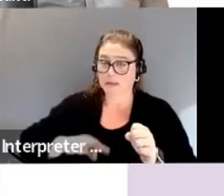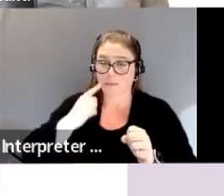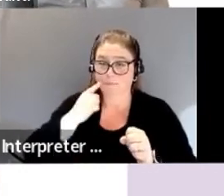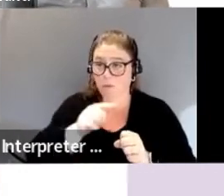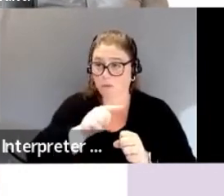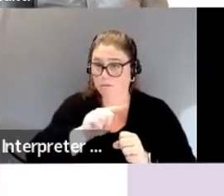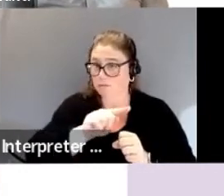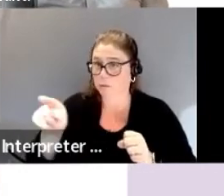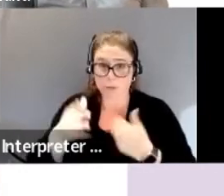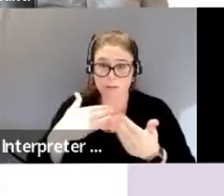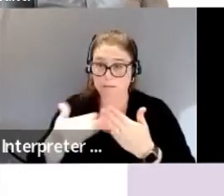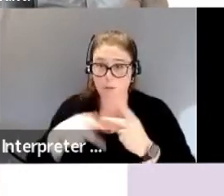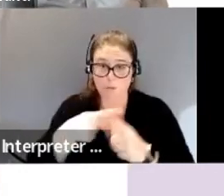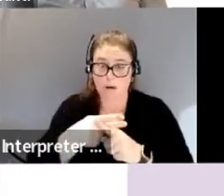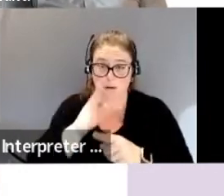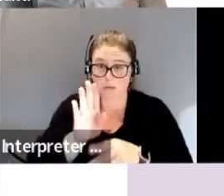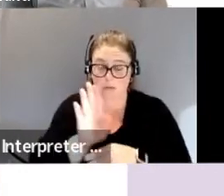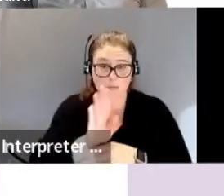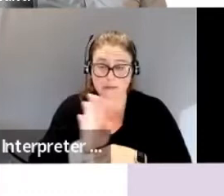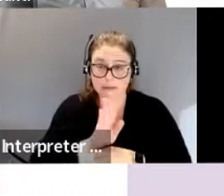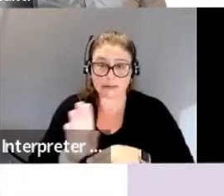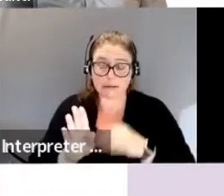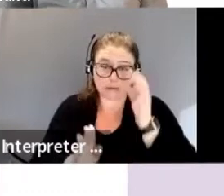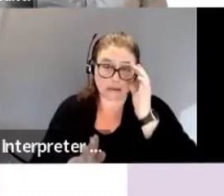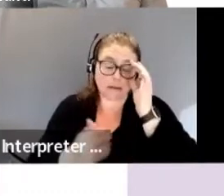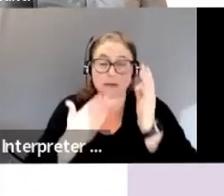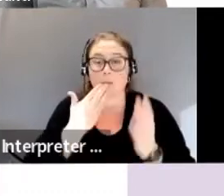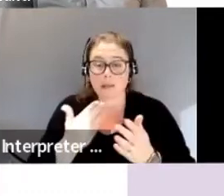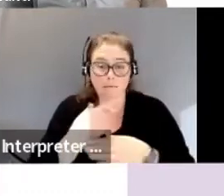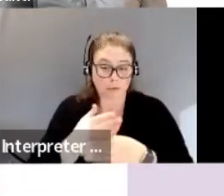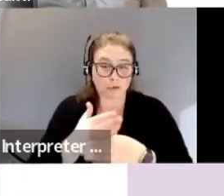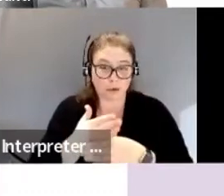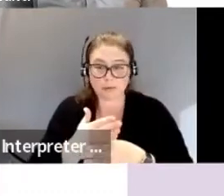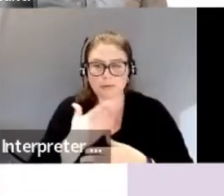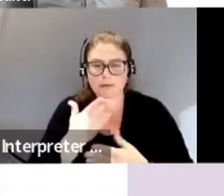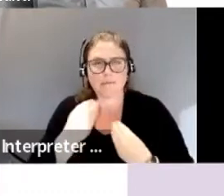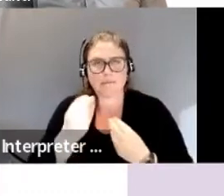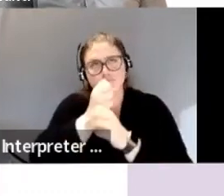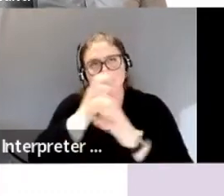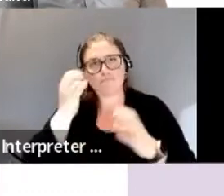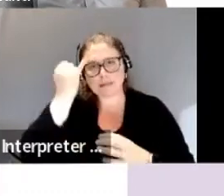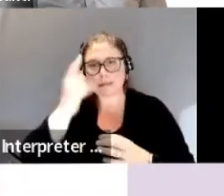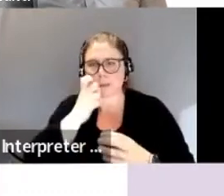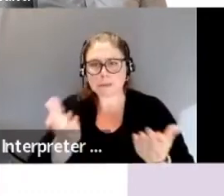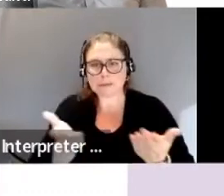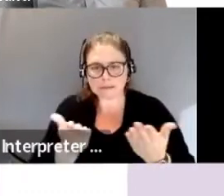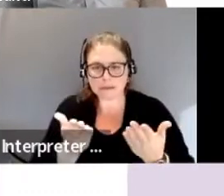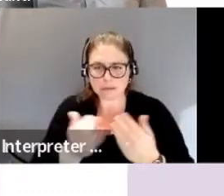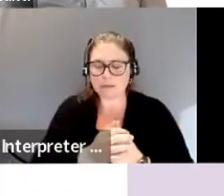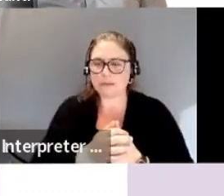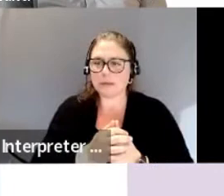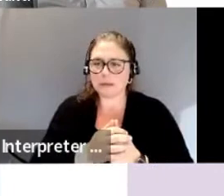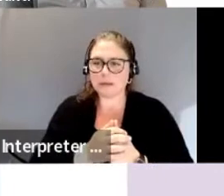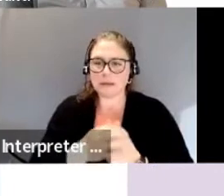So thank you for dropping that. That gives us a really good sense of who's in the room. And I think, yeah, Catherine will be going through some programs later today, and there's